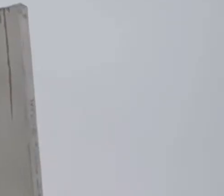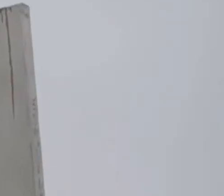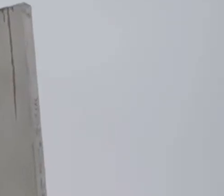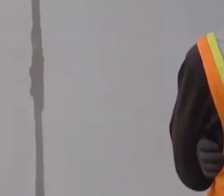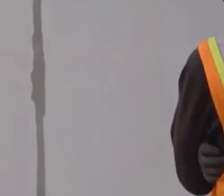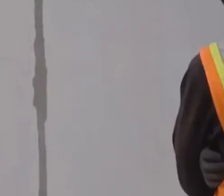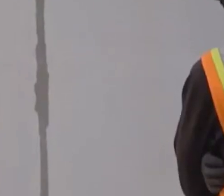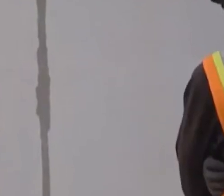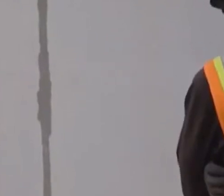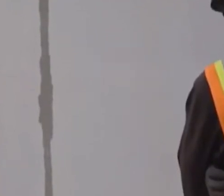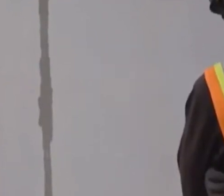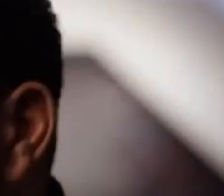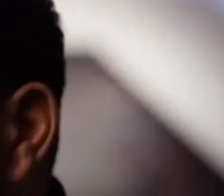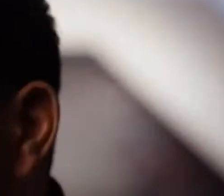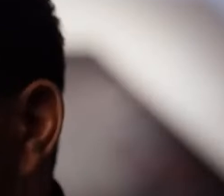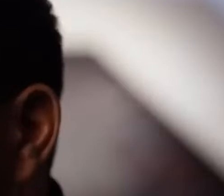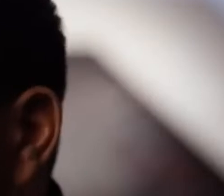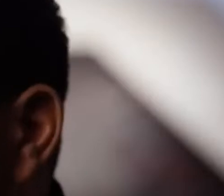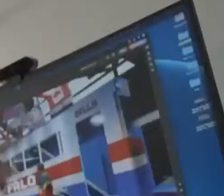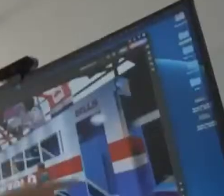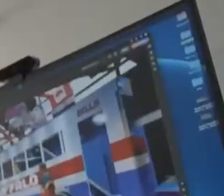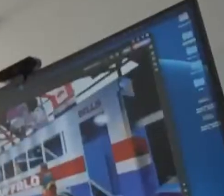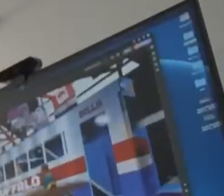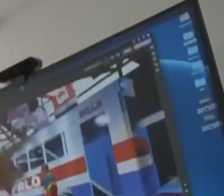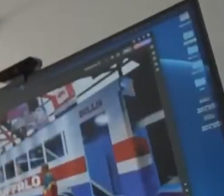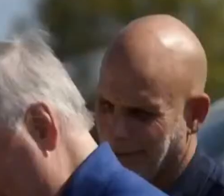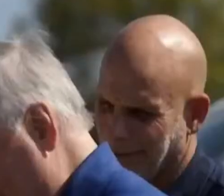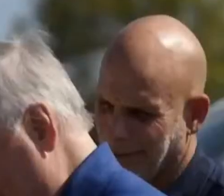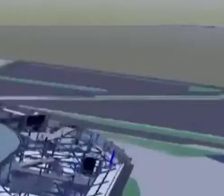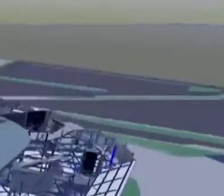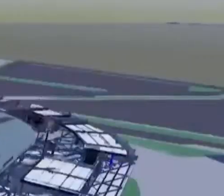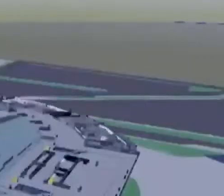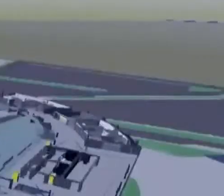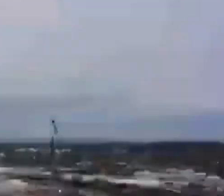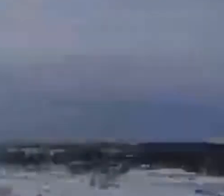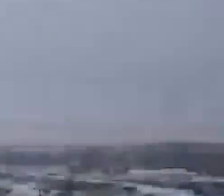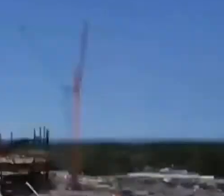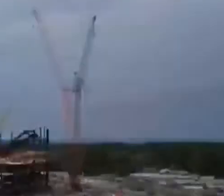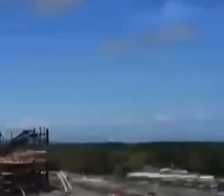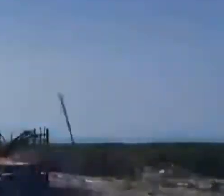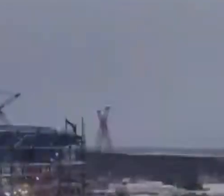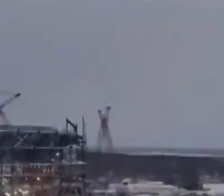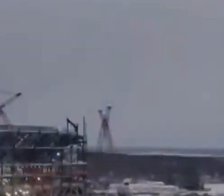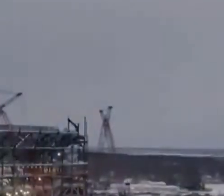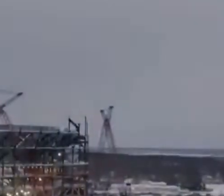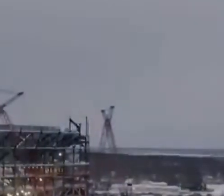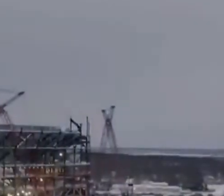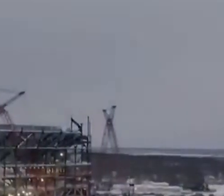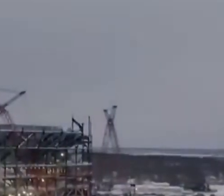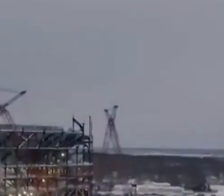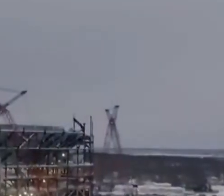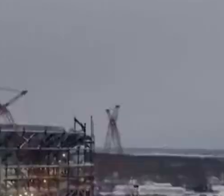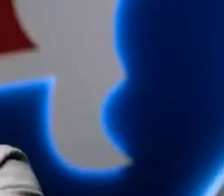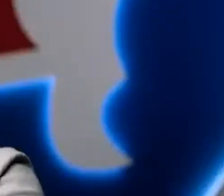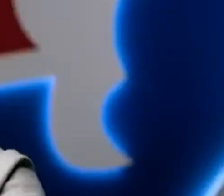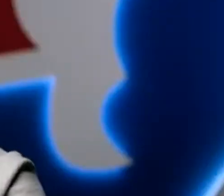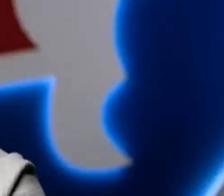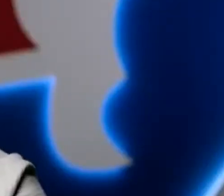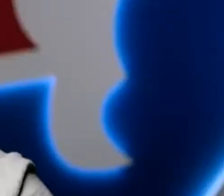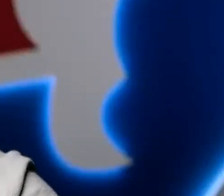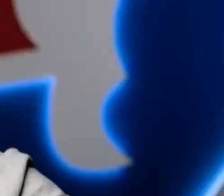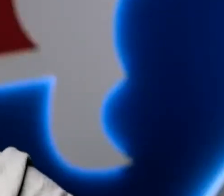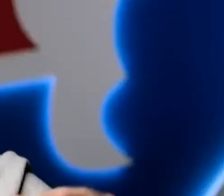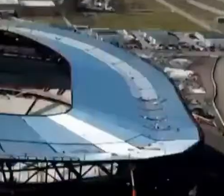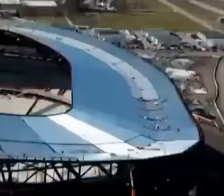every day that passes. As we get into the spring, you're really going to see the building start to look like the renderings that we've put out. You're kind of seeing that now as the